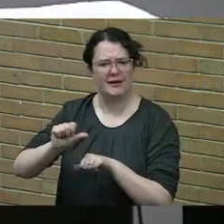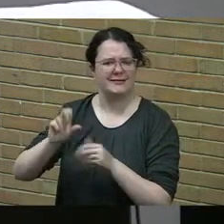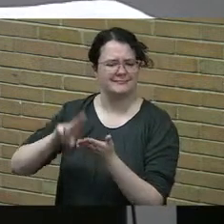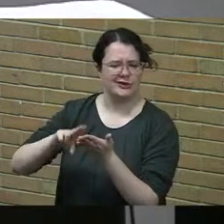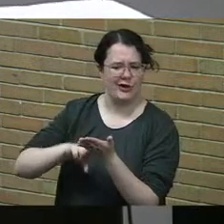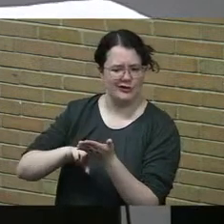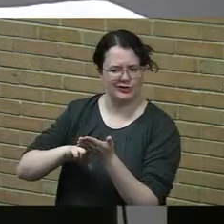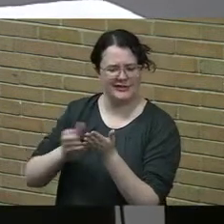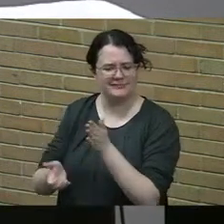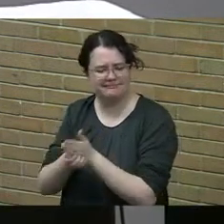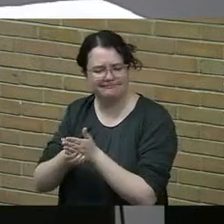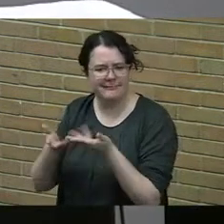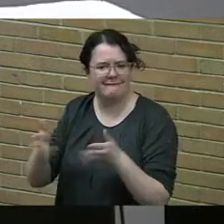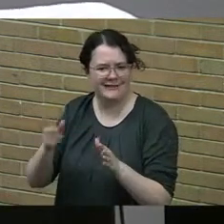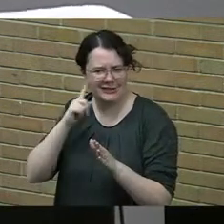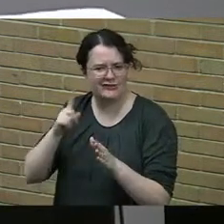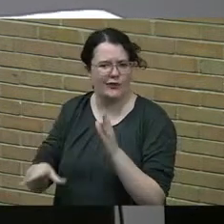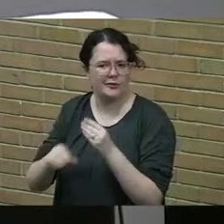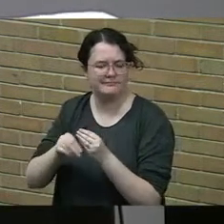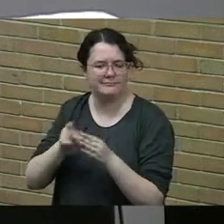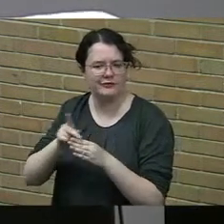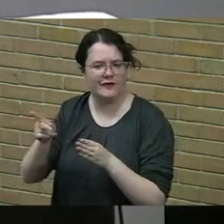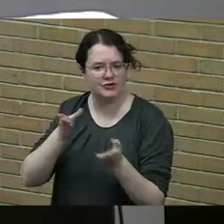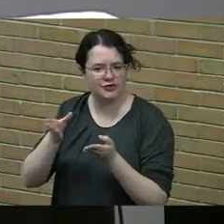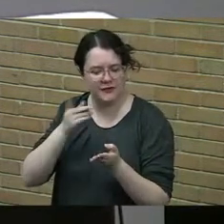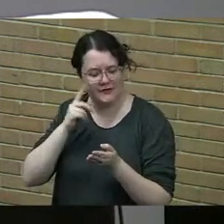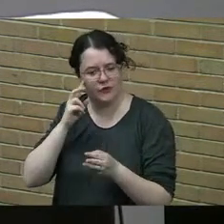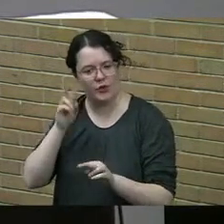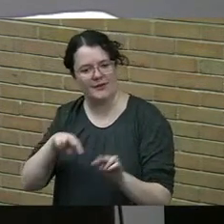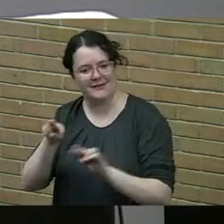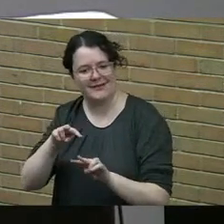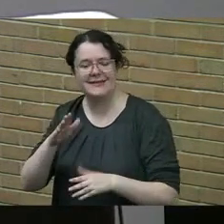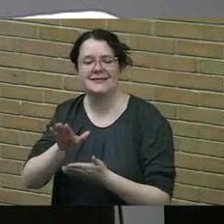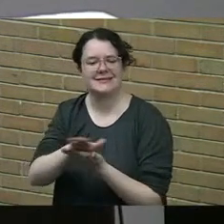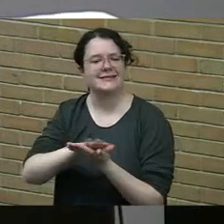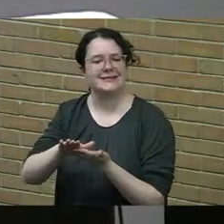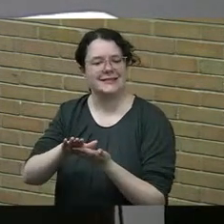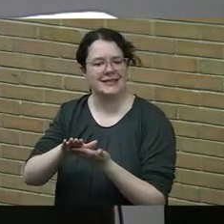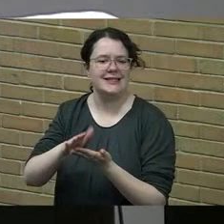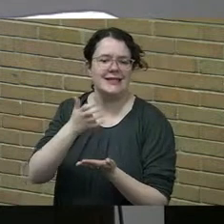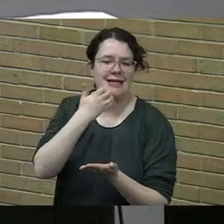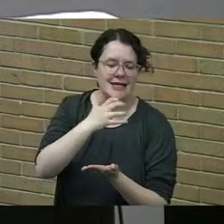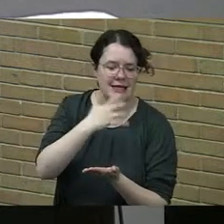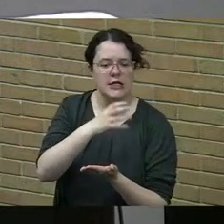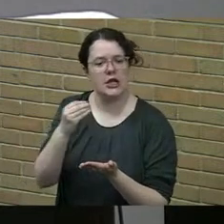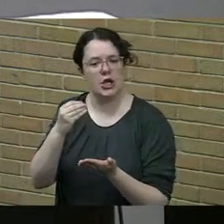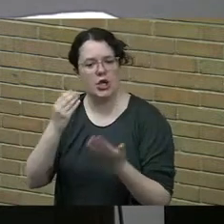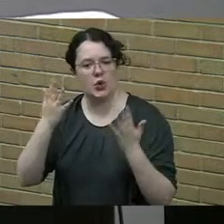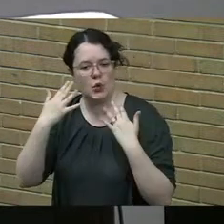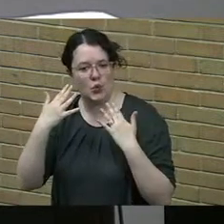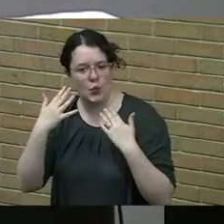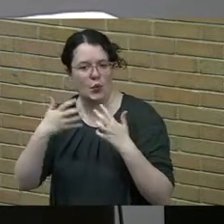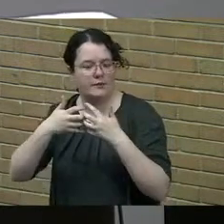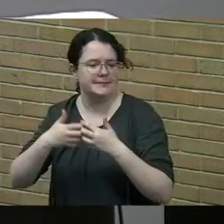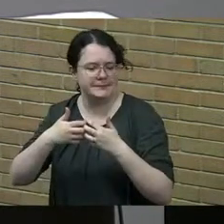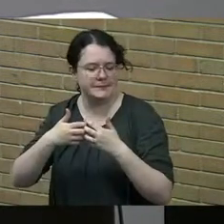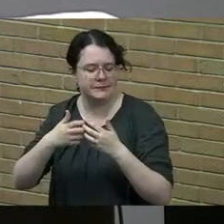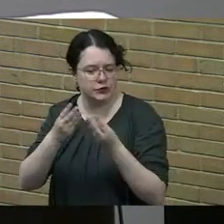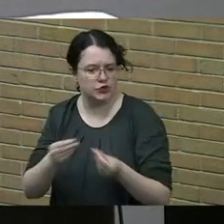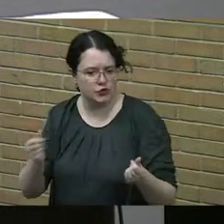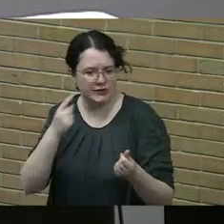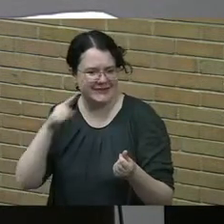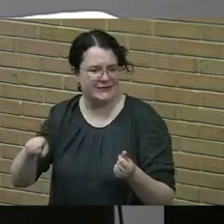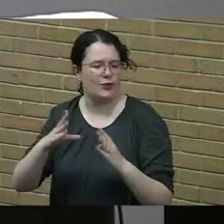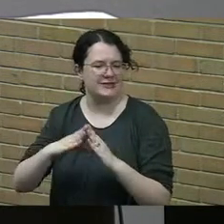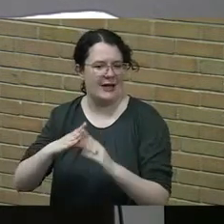professional services to evaluate clean heating and cooling solutions as part of the town hall renovations project. The